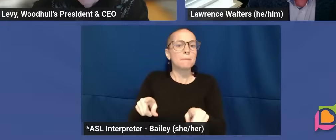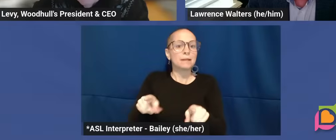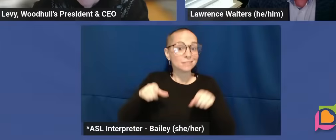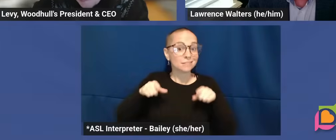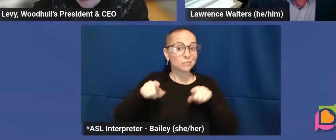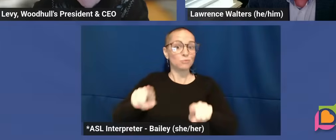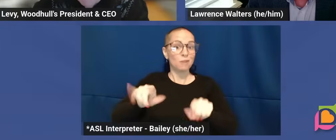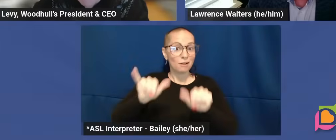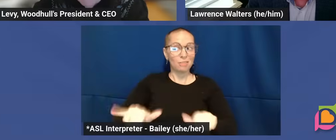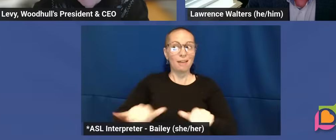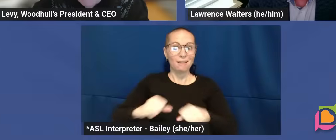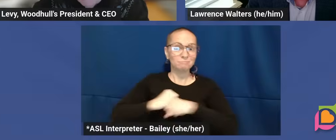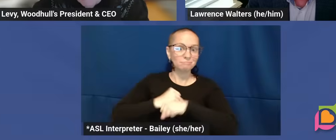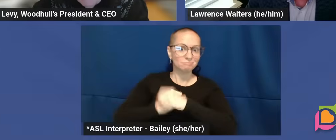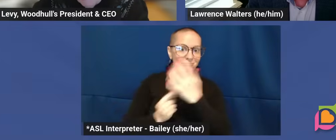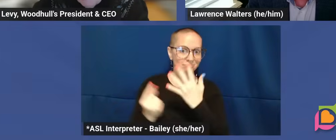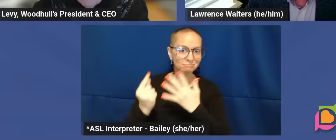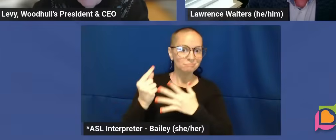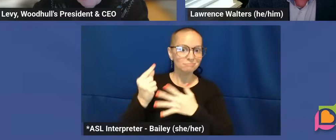while that's happening?